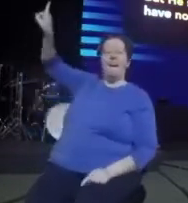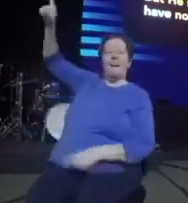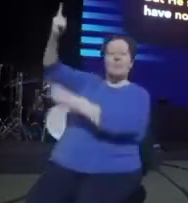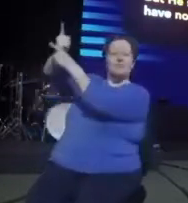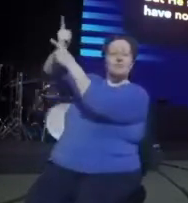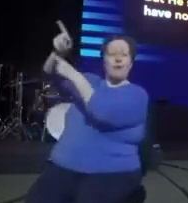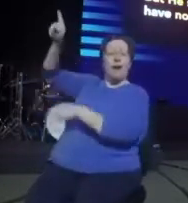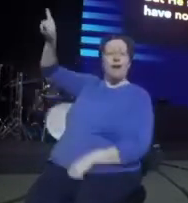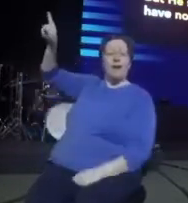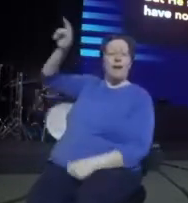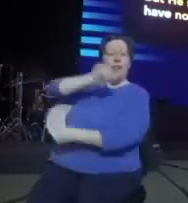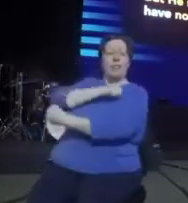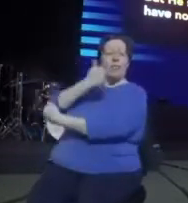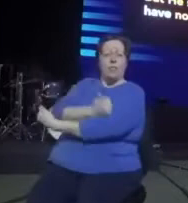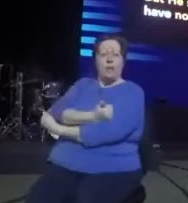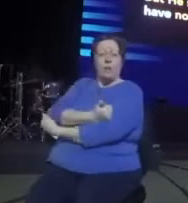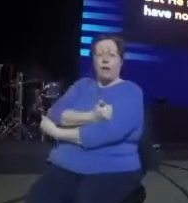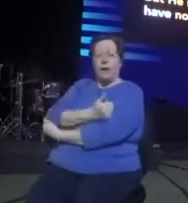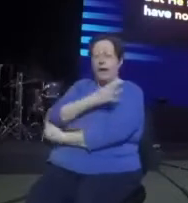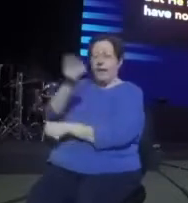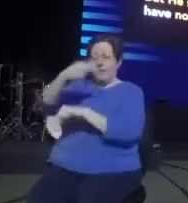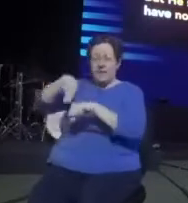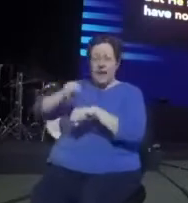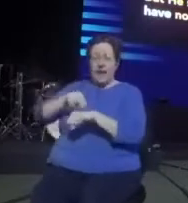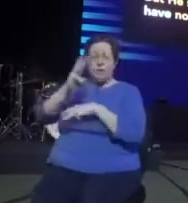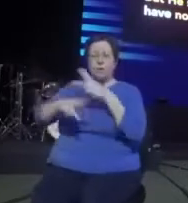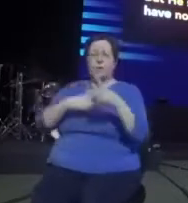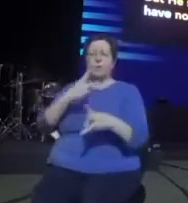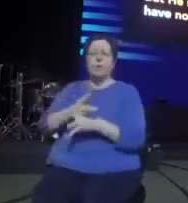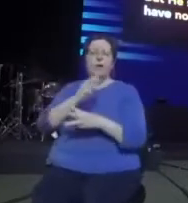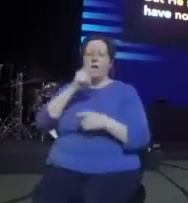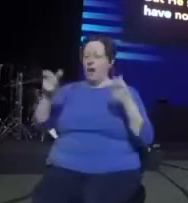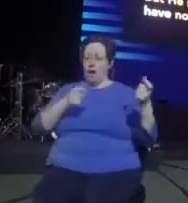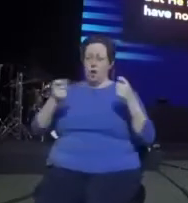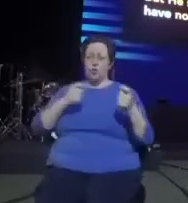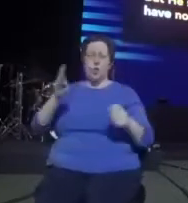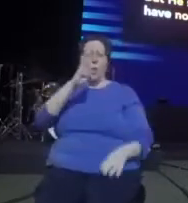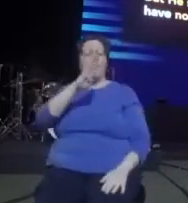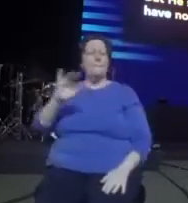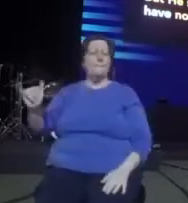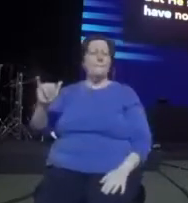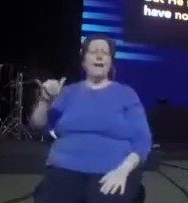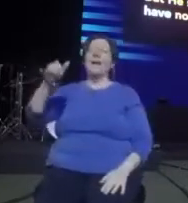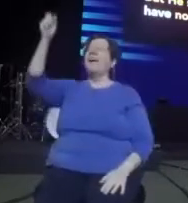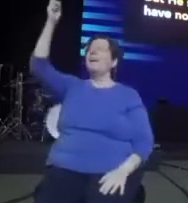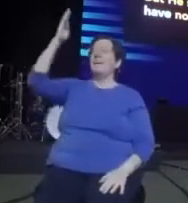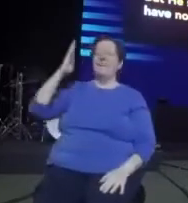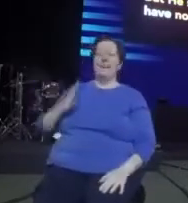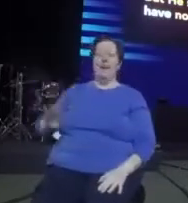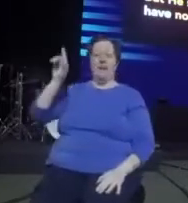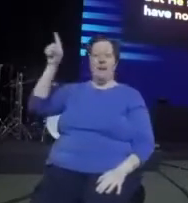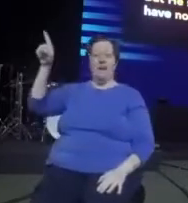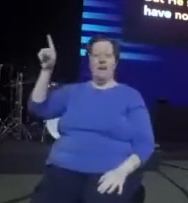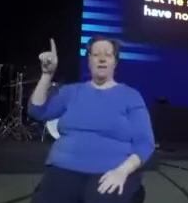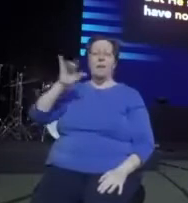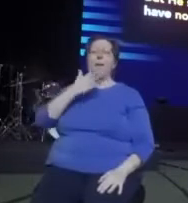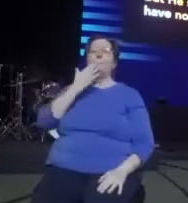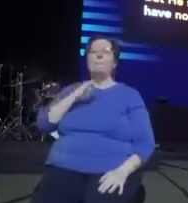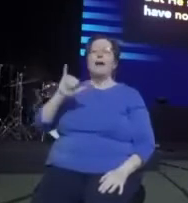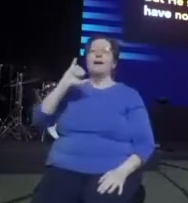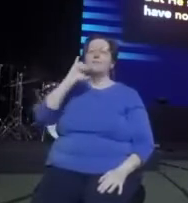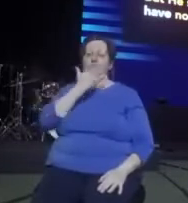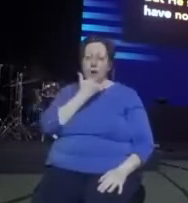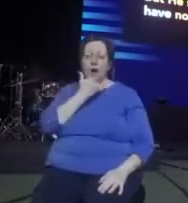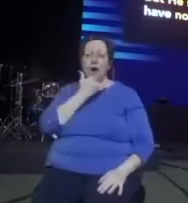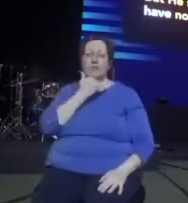run by the authority of the natural world instead of being run by the natural of the, and remember I said this, misplaced, if you